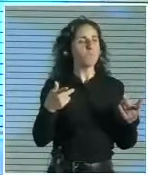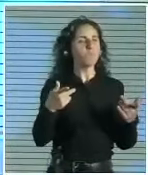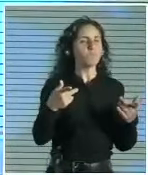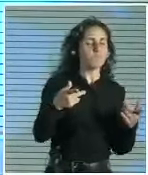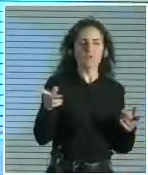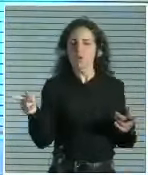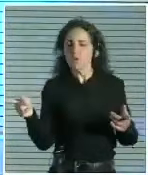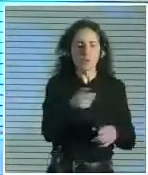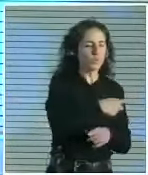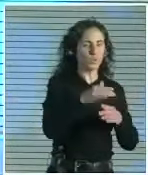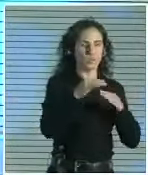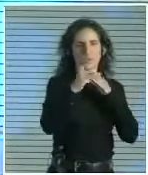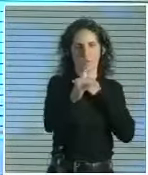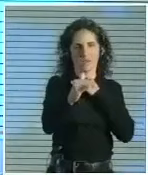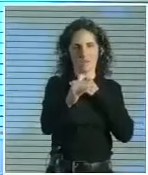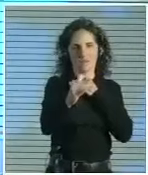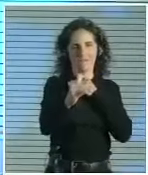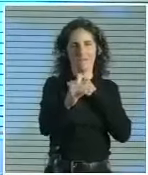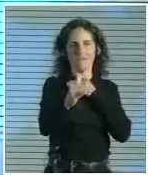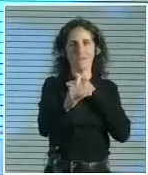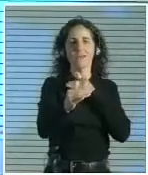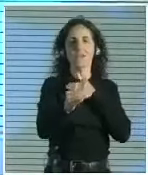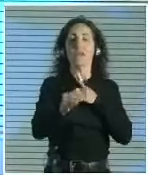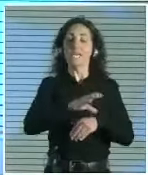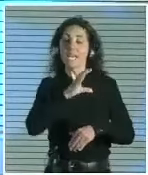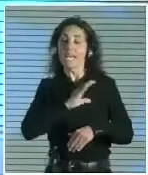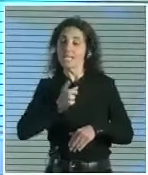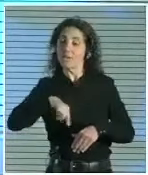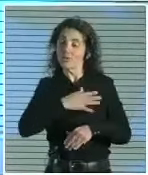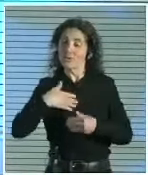guests with the maximum of environmental